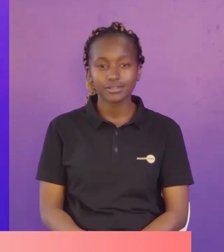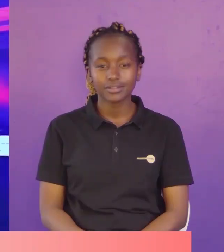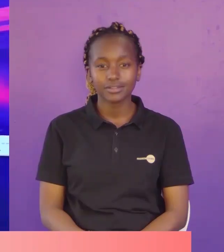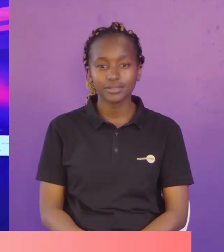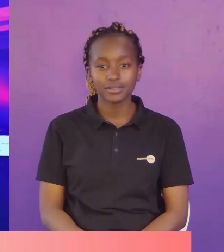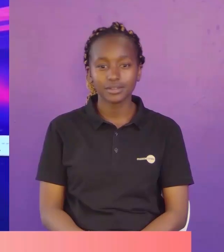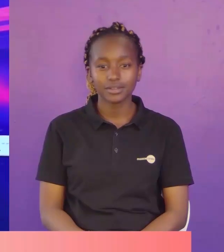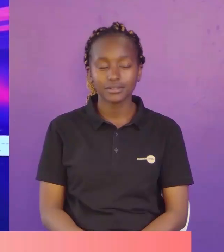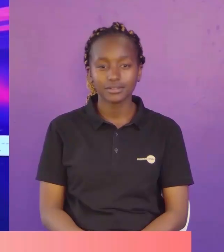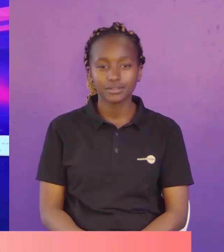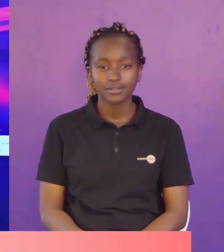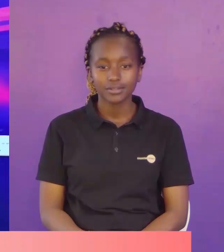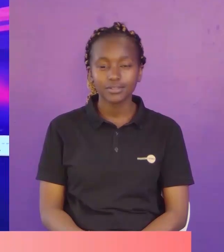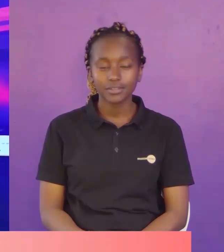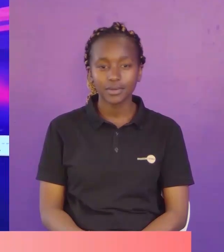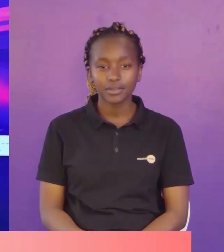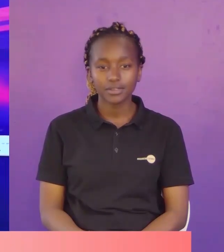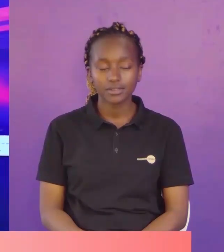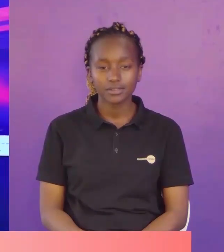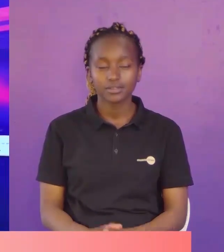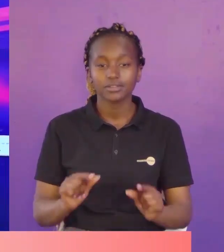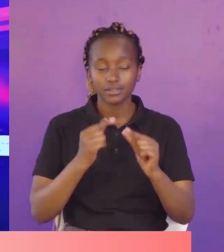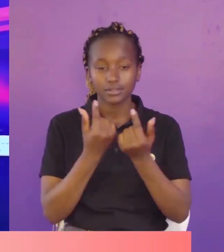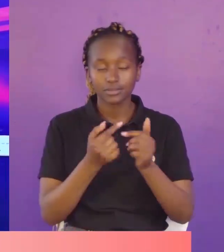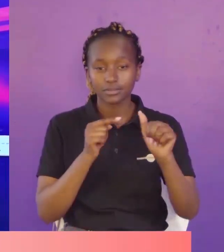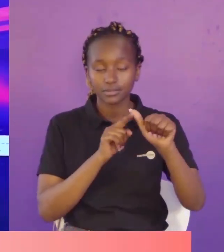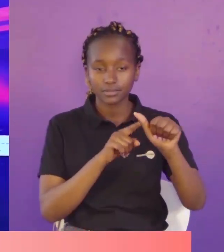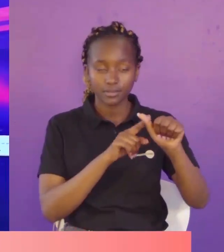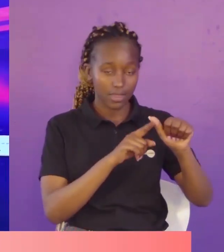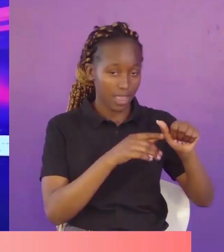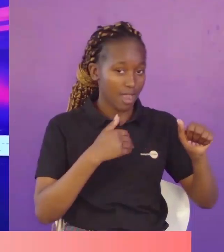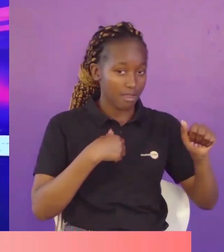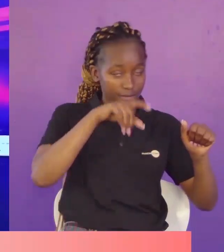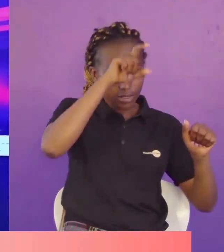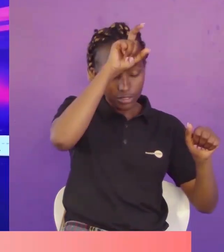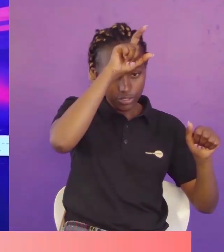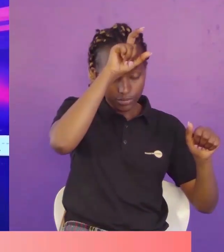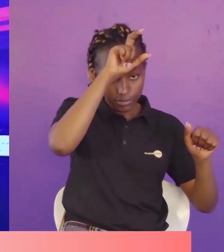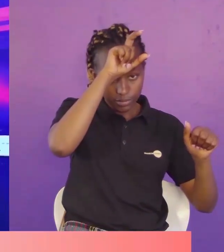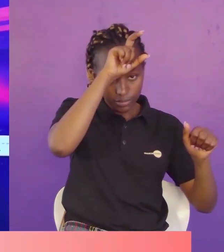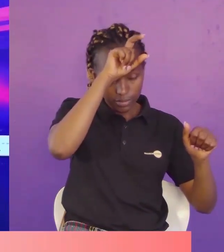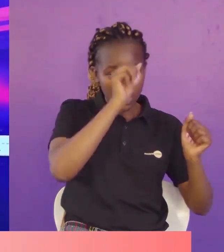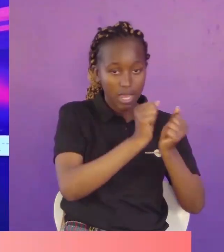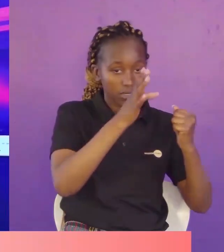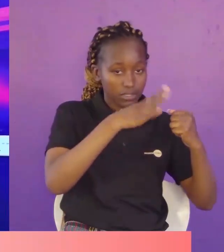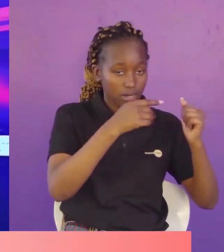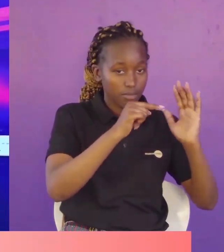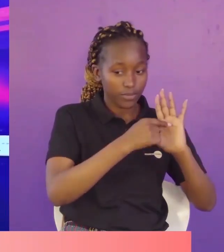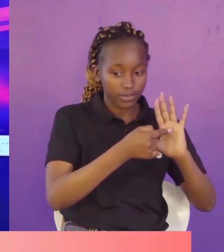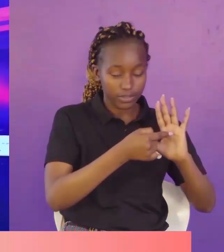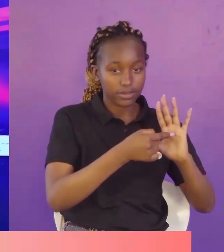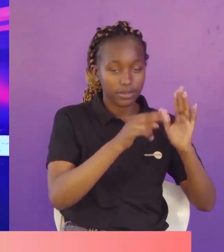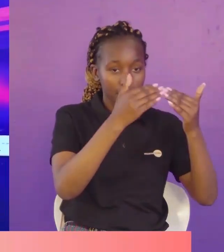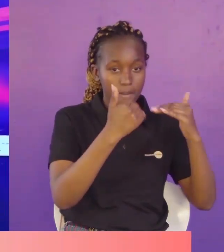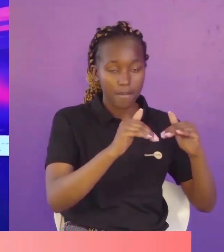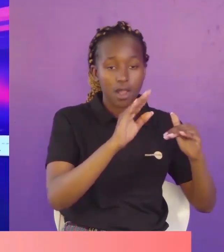can qualify. Okay, from Group A, we have Egypt with 19 points, then Burkina Faso